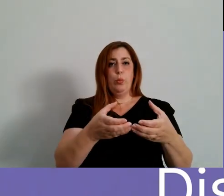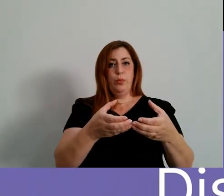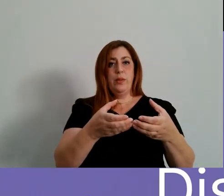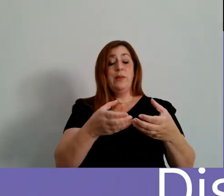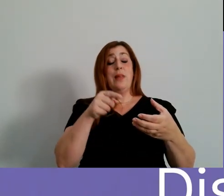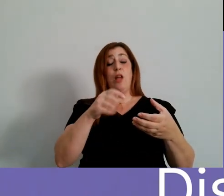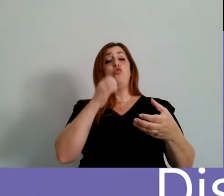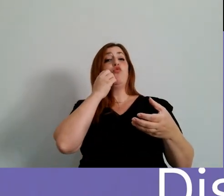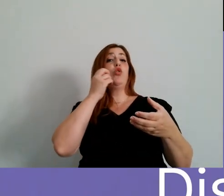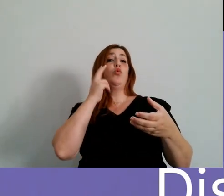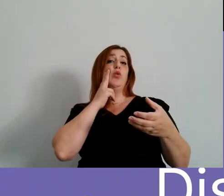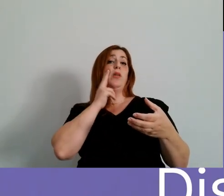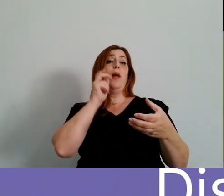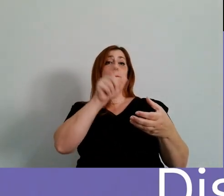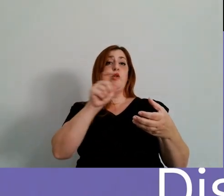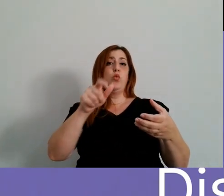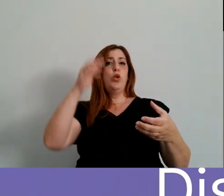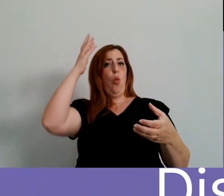know of.